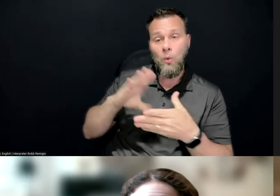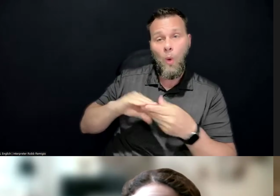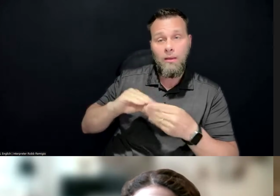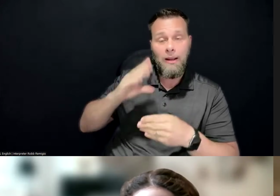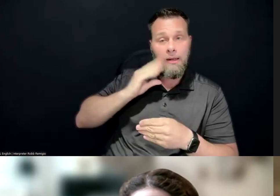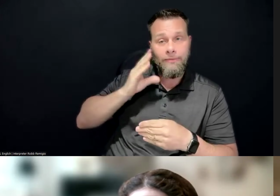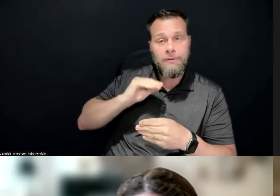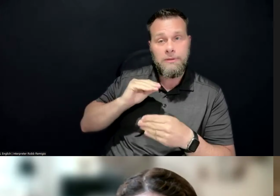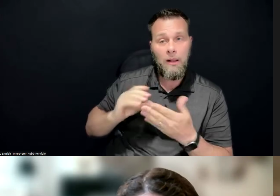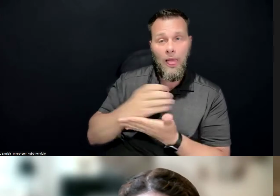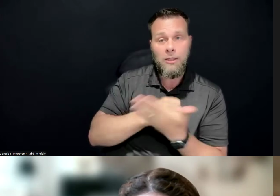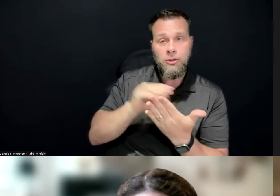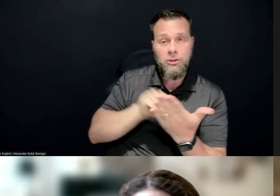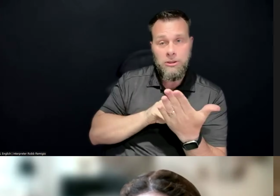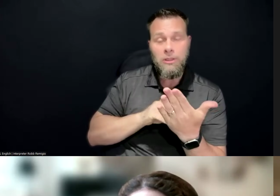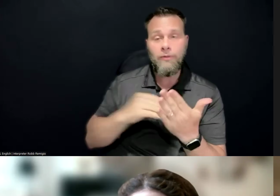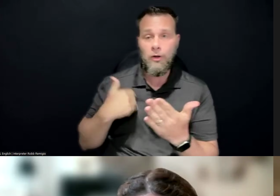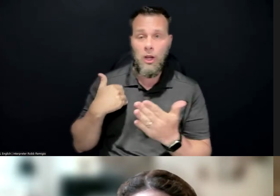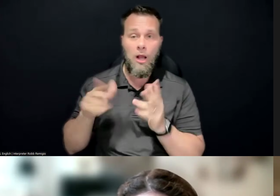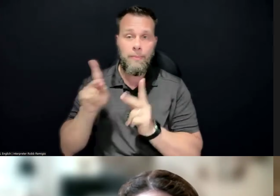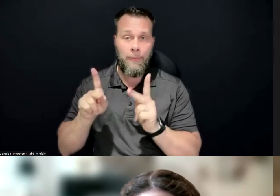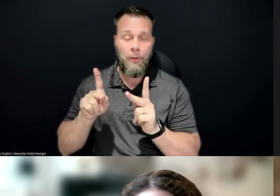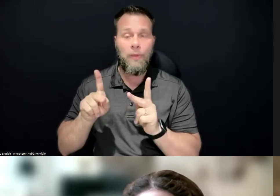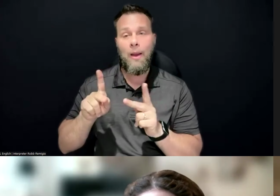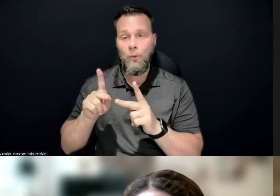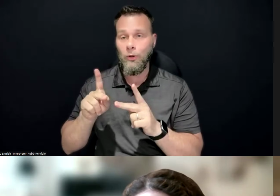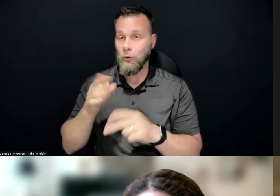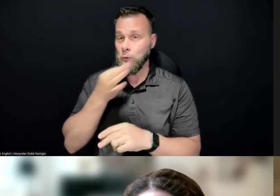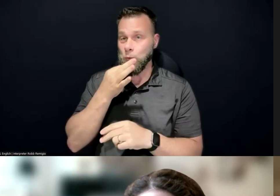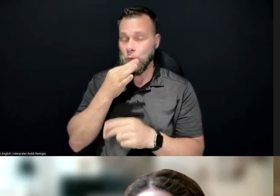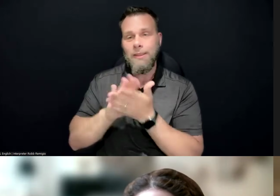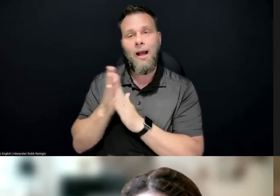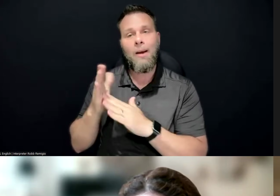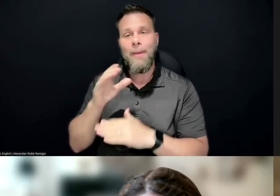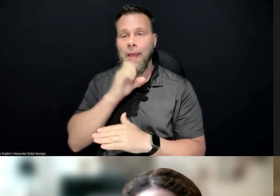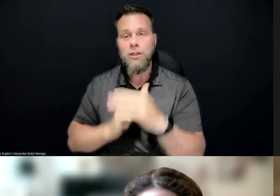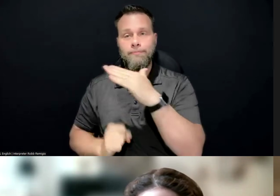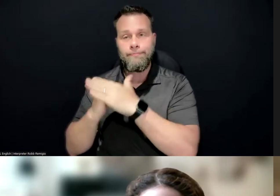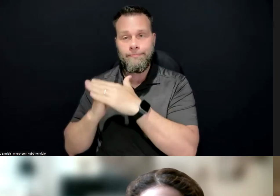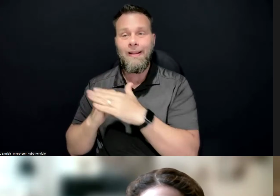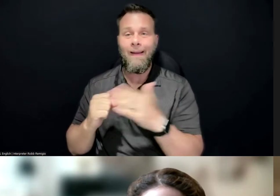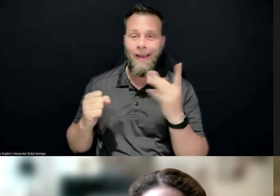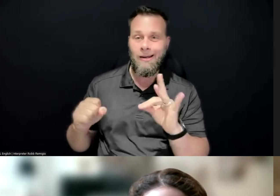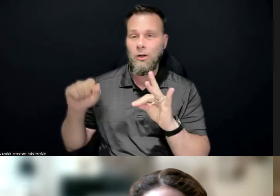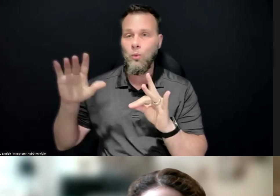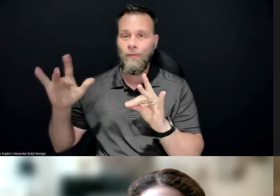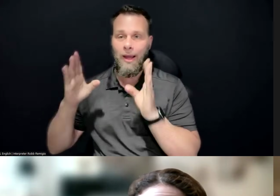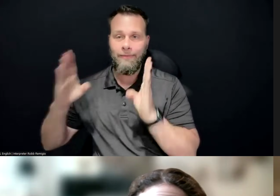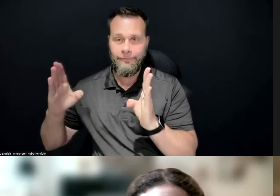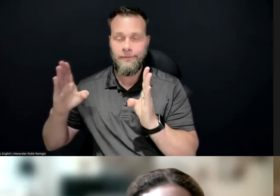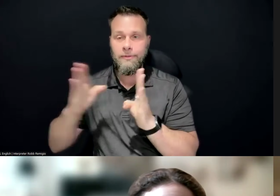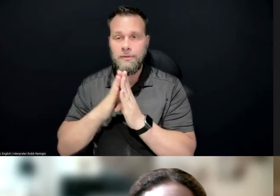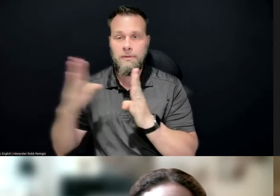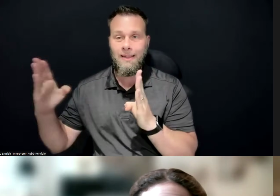people who had recently aged out or were in the process of aging out of the foster care system between the ages of 18 and 25. And